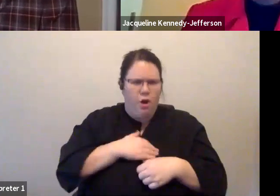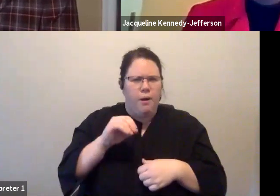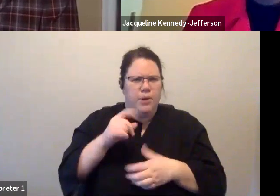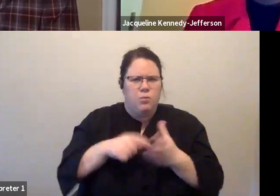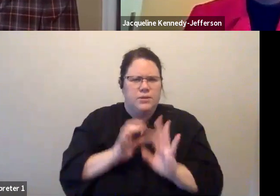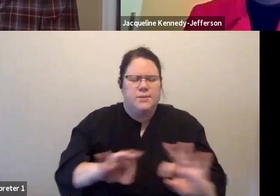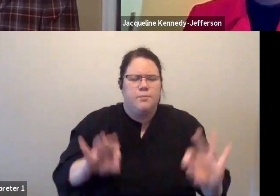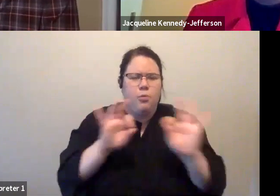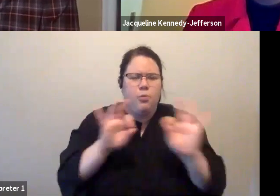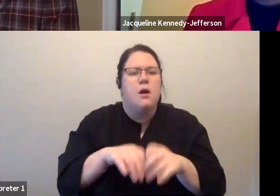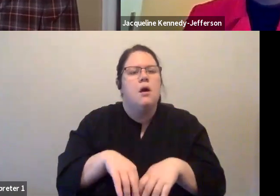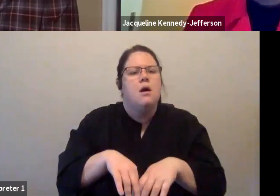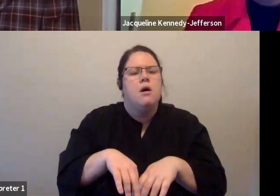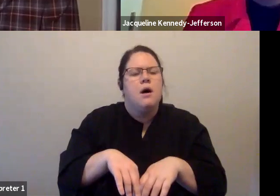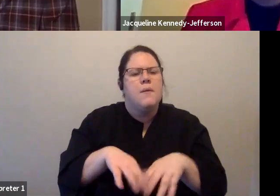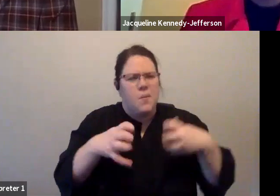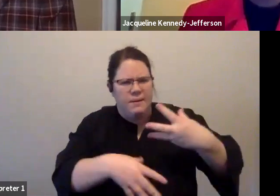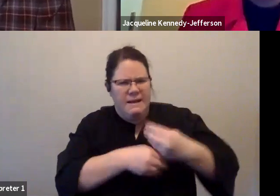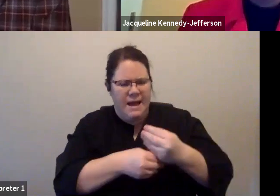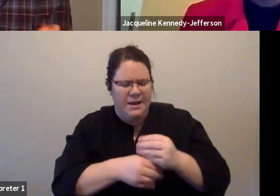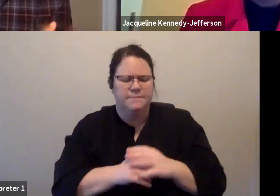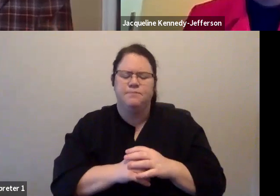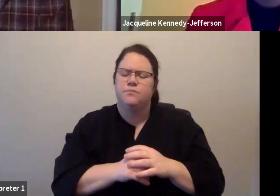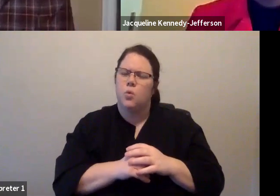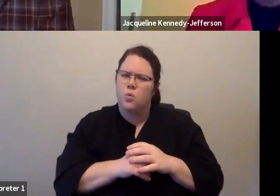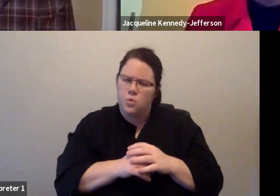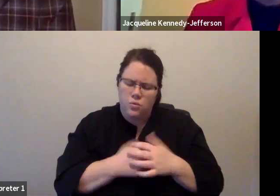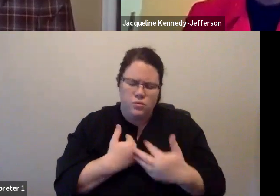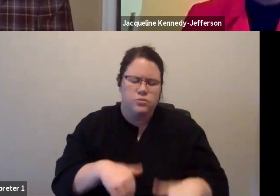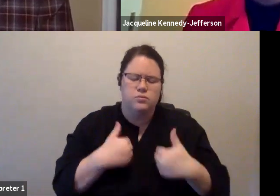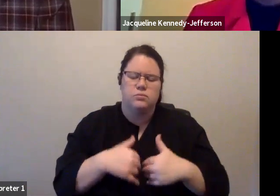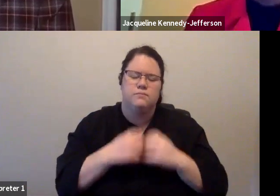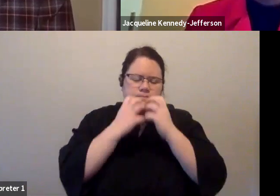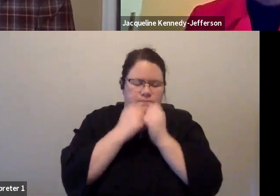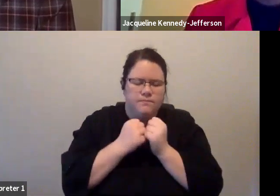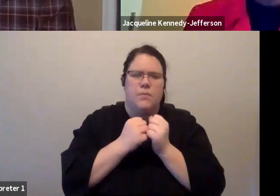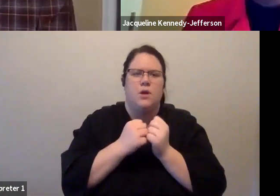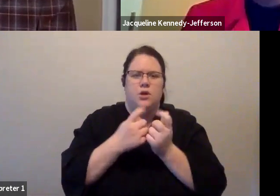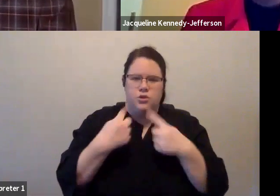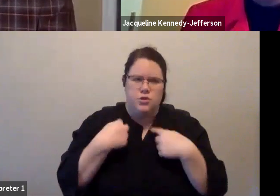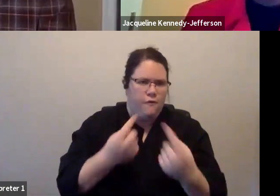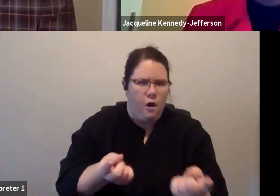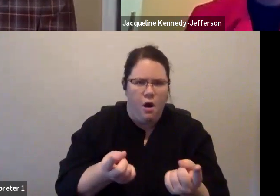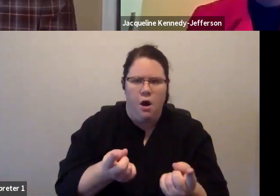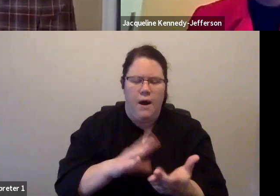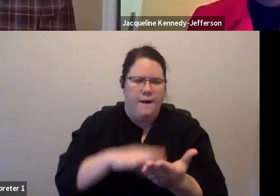also say one very valuable thing that I've learned in working in